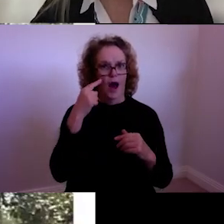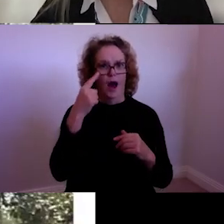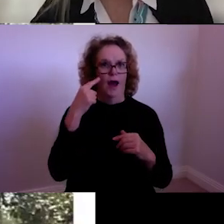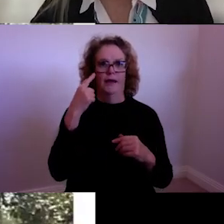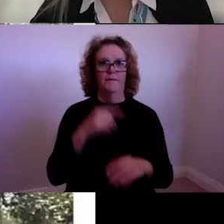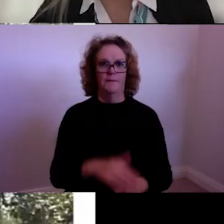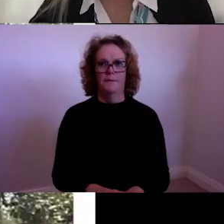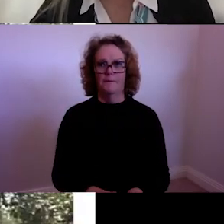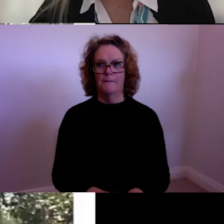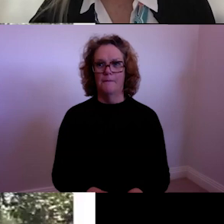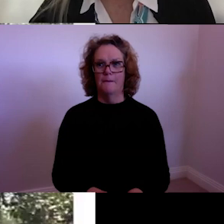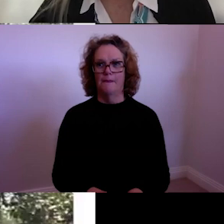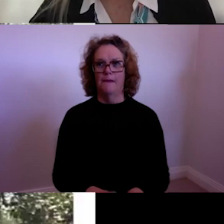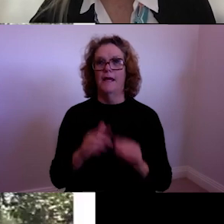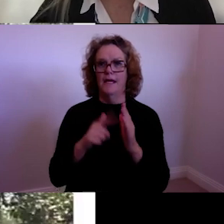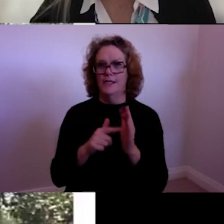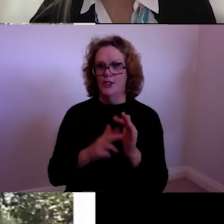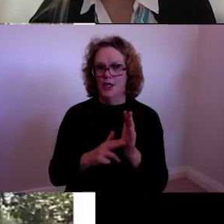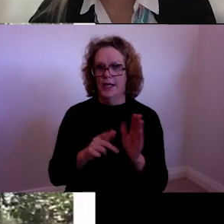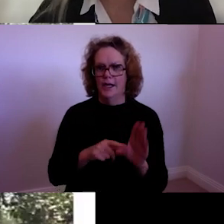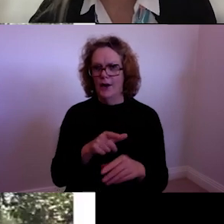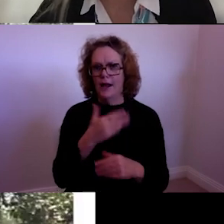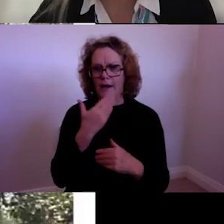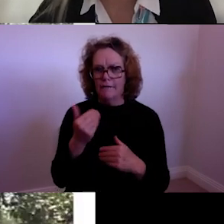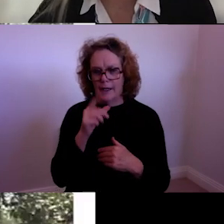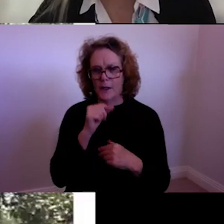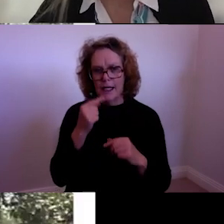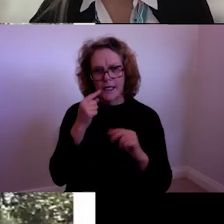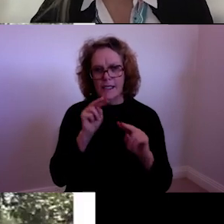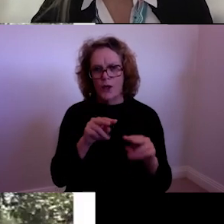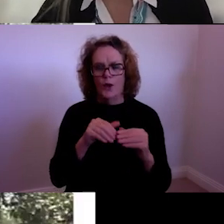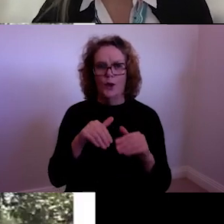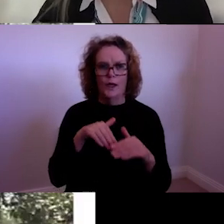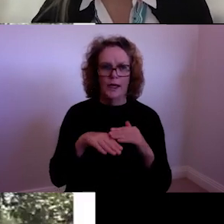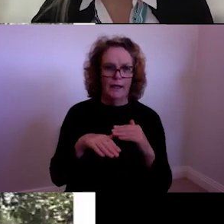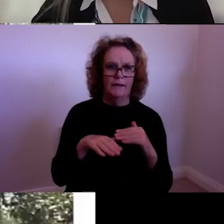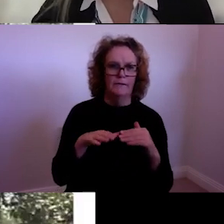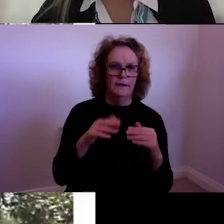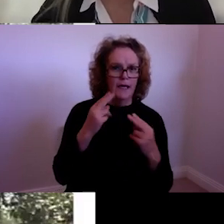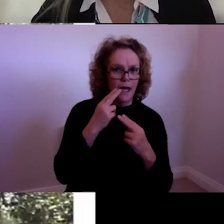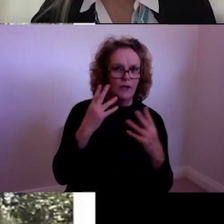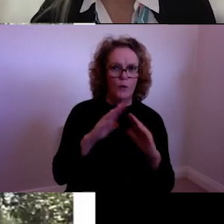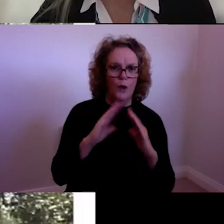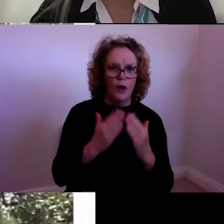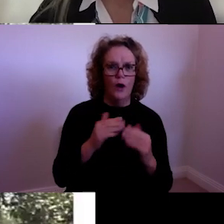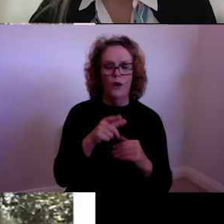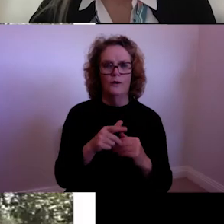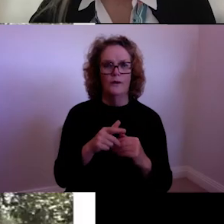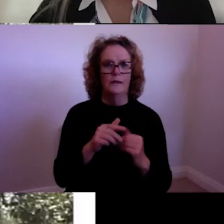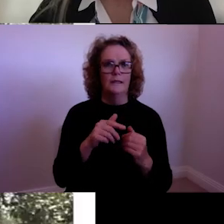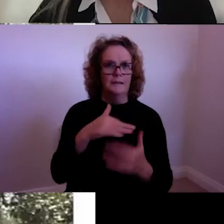see her having fun. She's in nature. She's with people she loves and who love her. And I love that she's